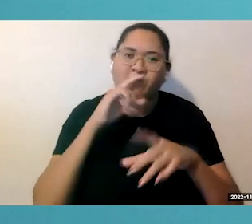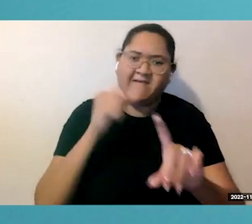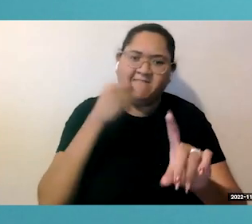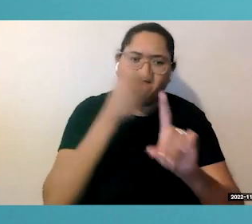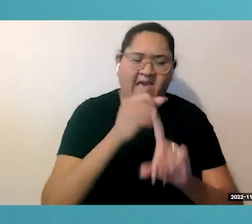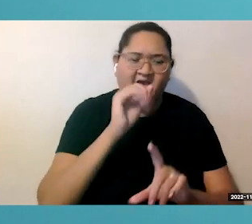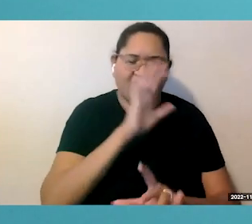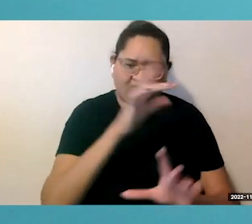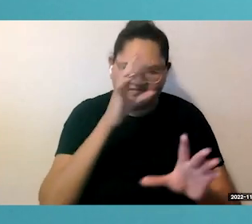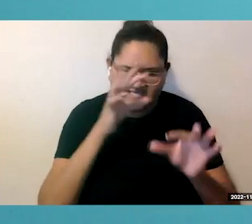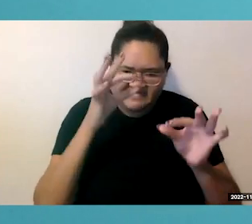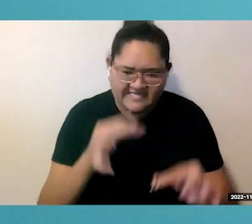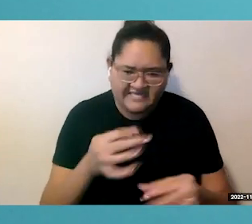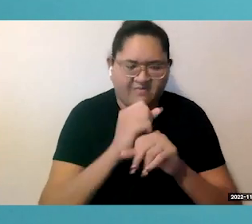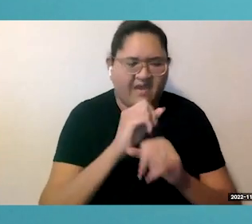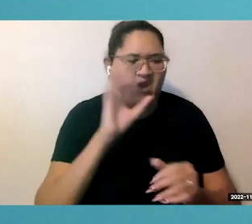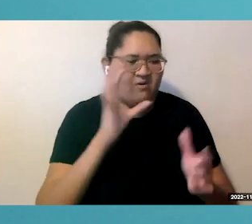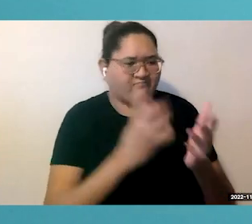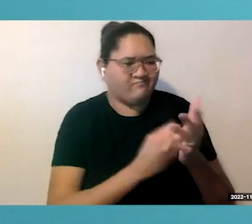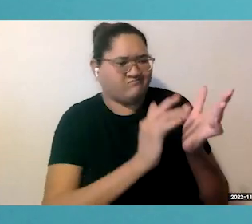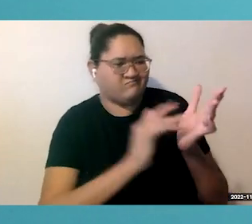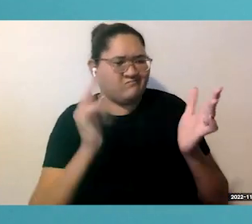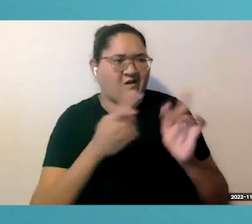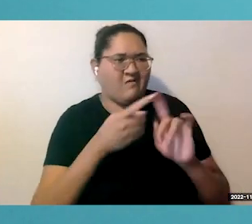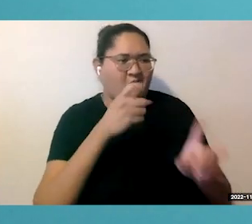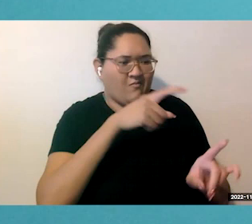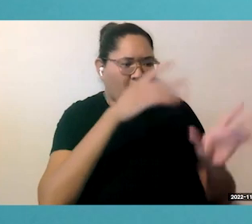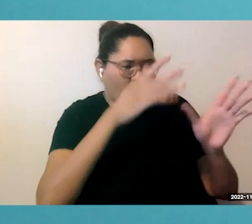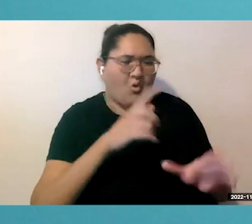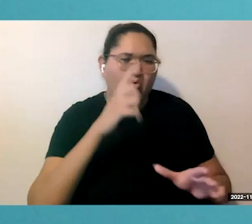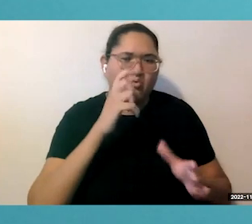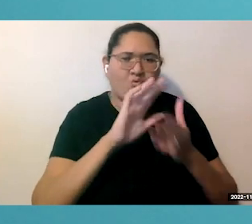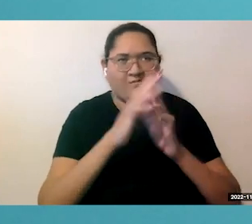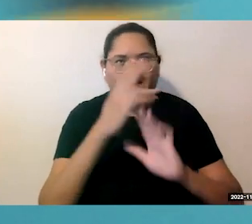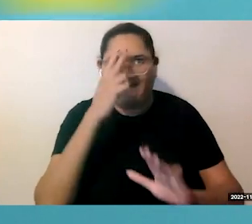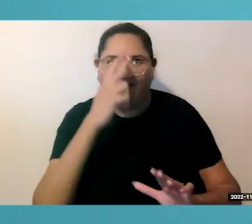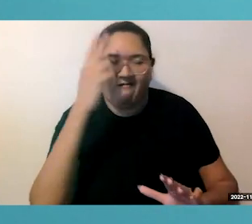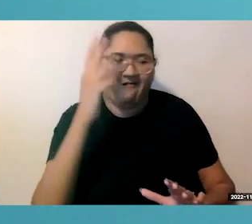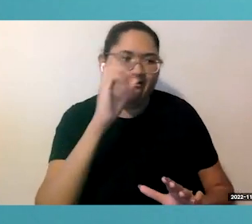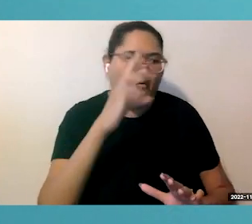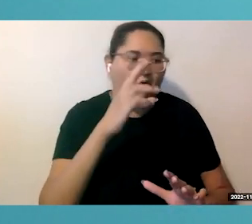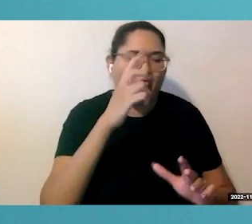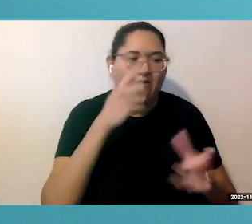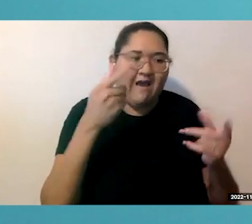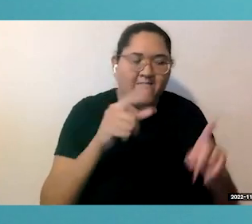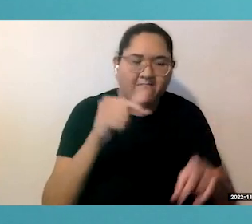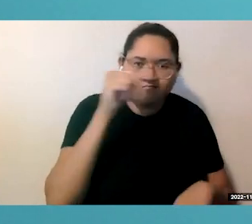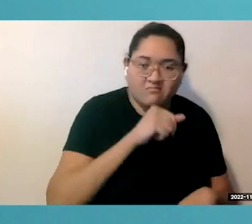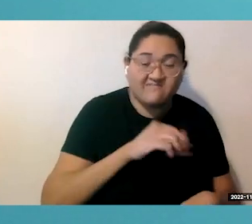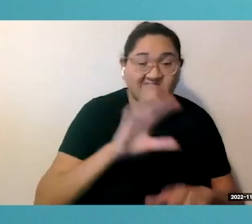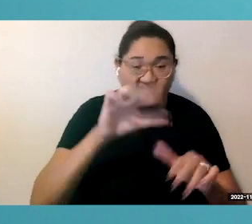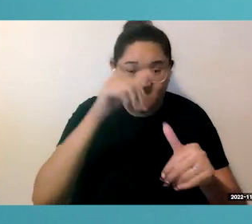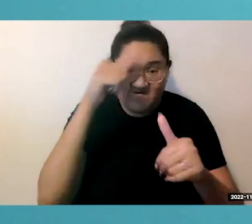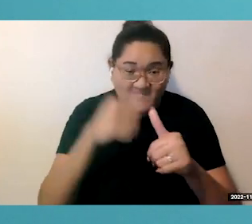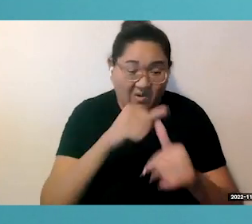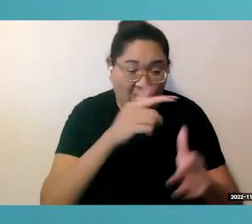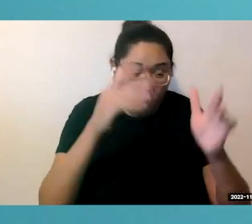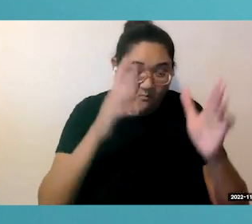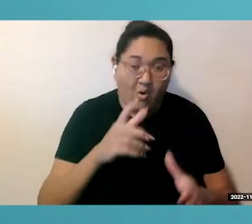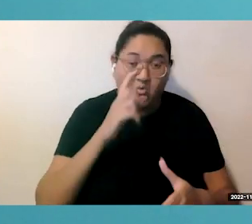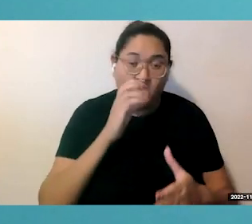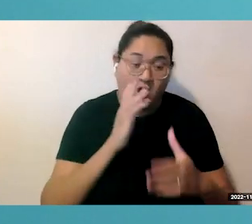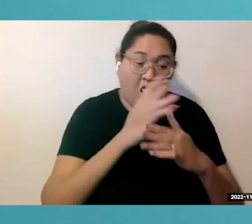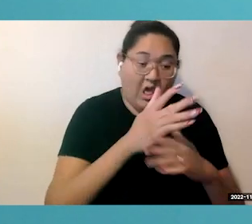impair decision-making and take advantage of the person who is under the influence or high. And remember, a person that